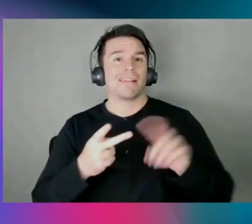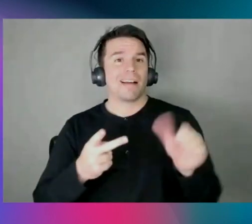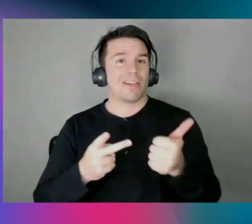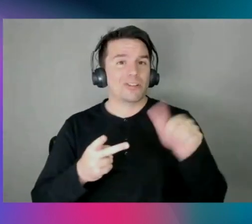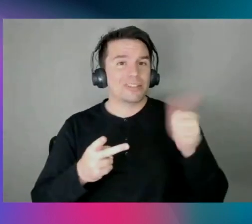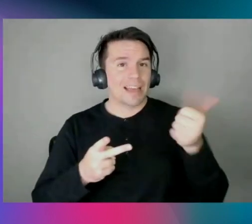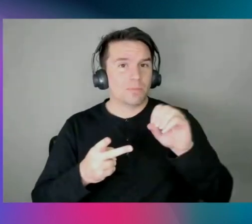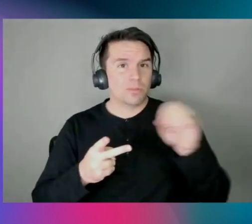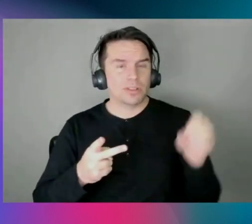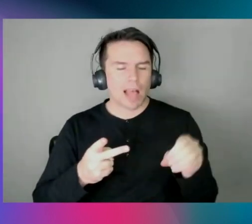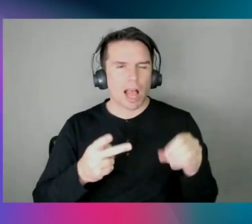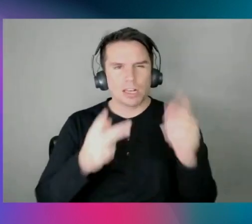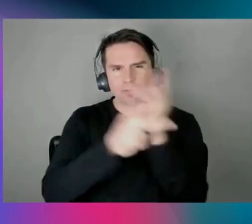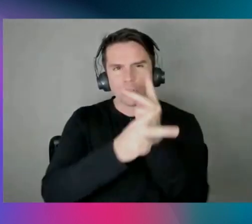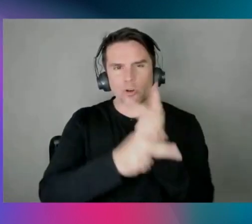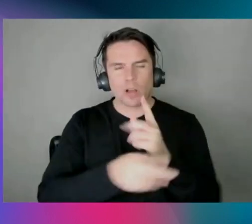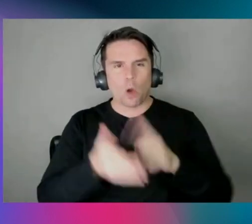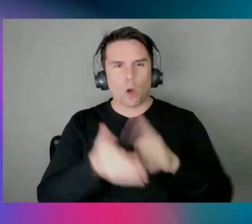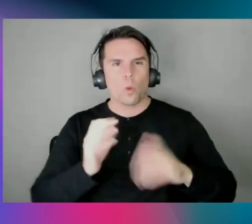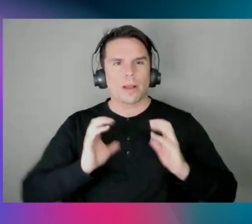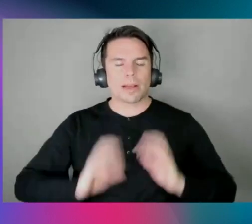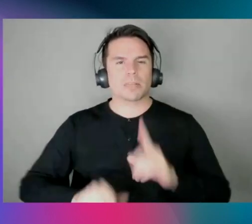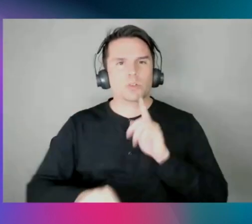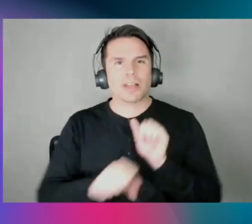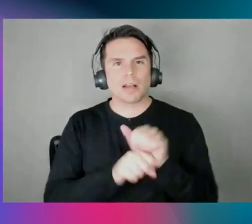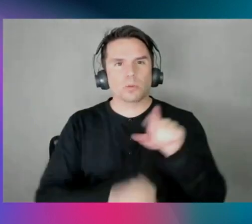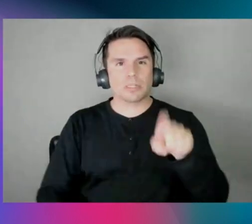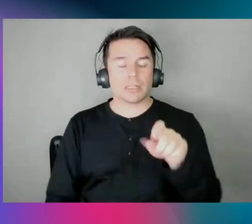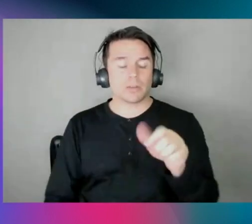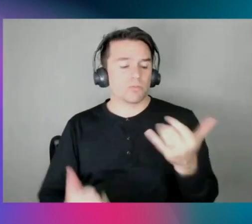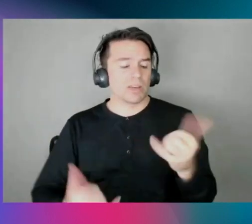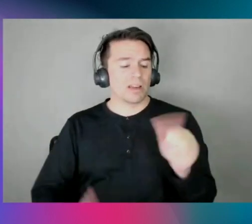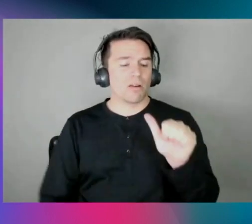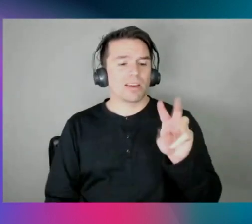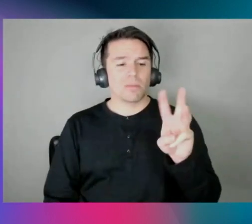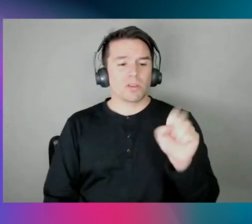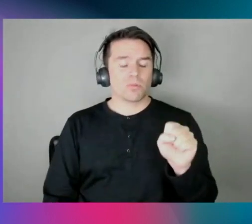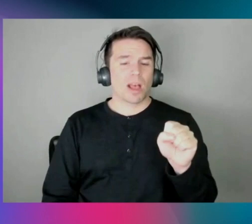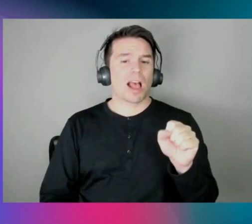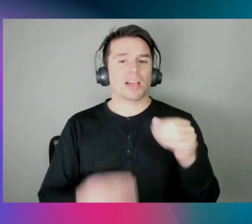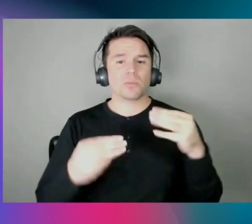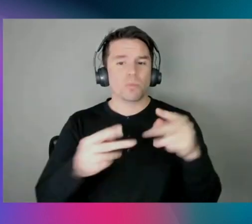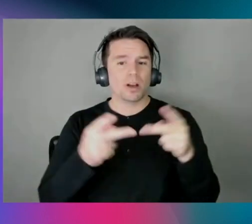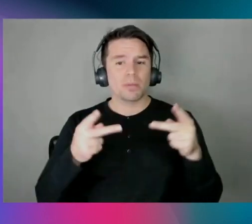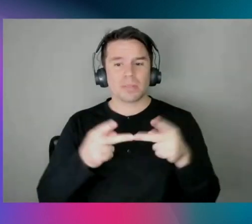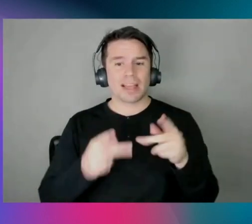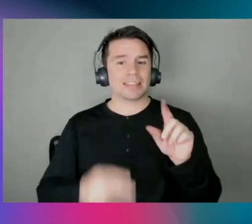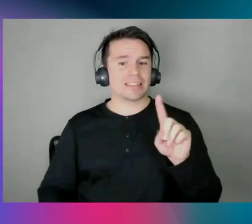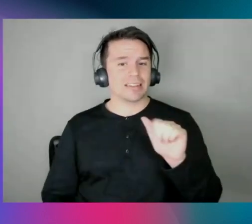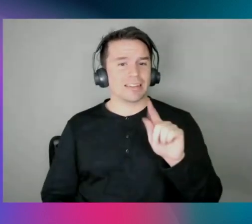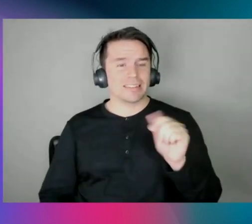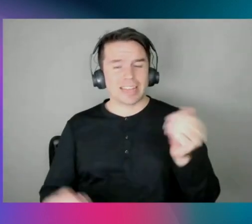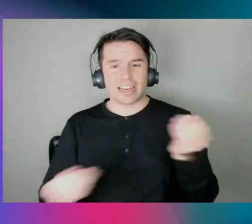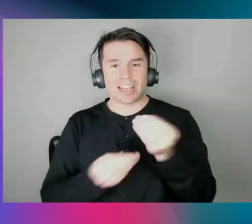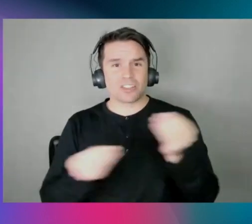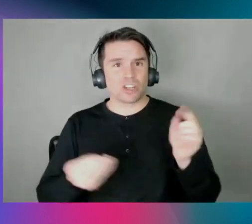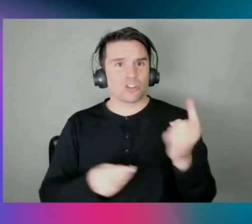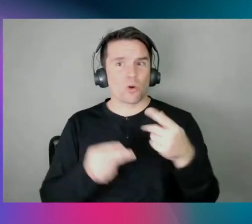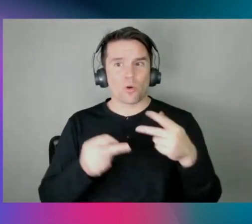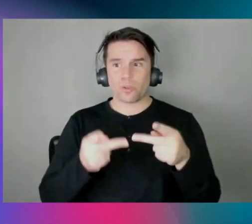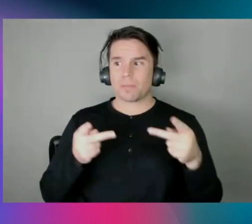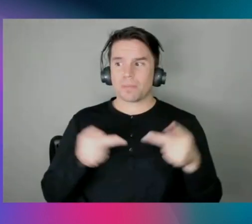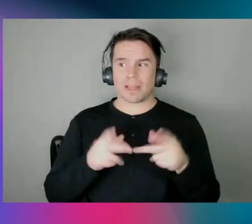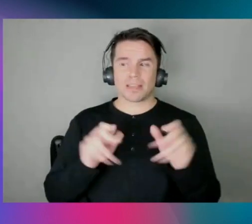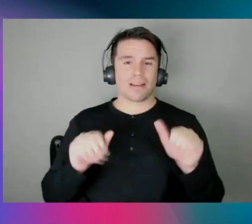now, the AWS Data Exchange is the only marketplace for data that offers delivery formats, file-based, table-based, and